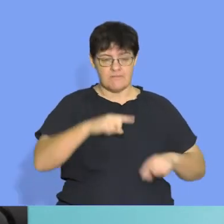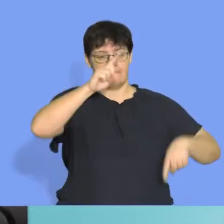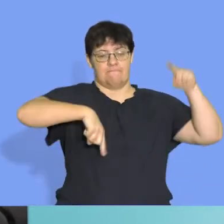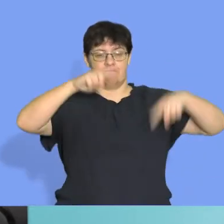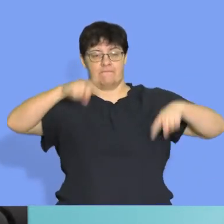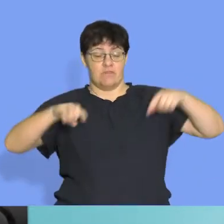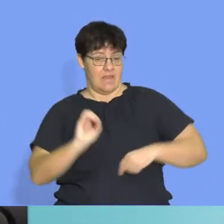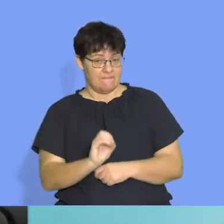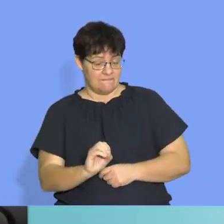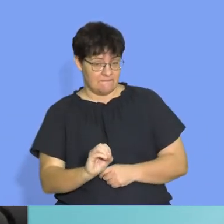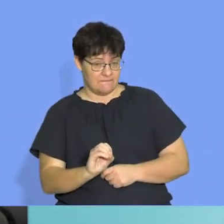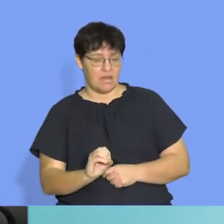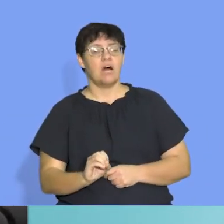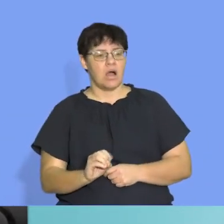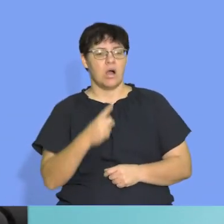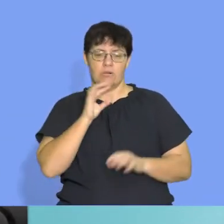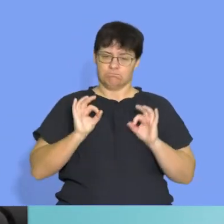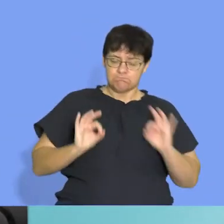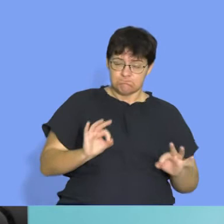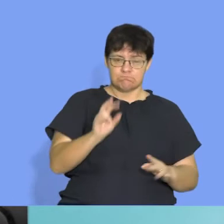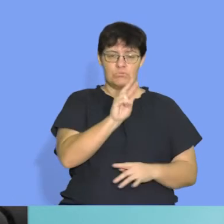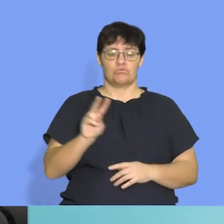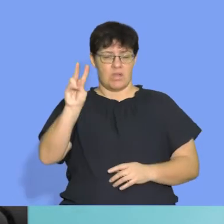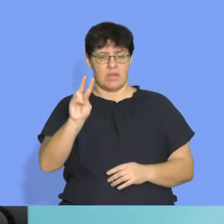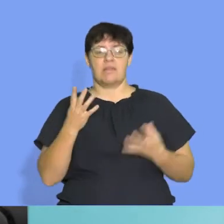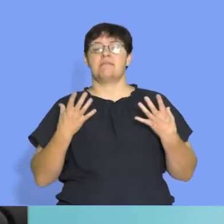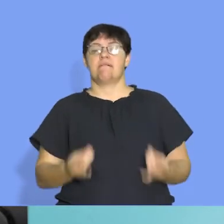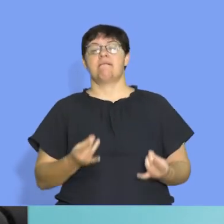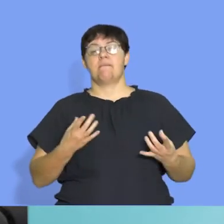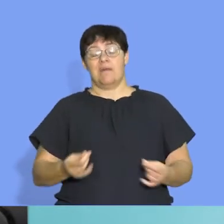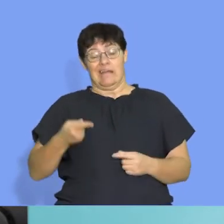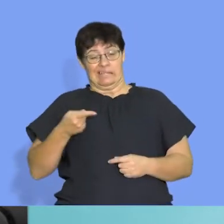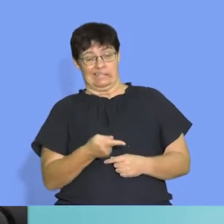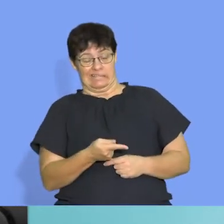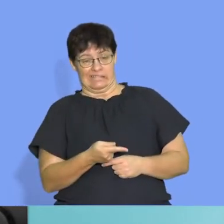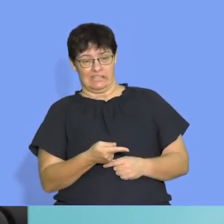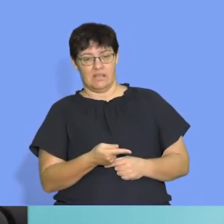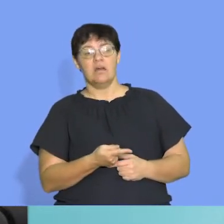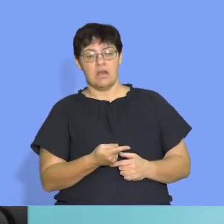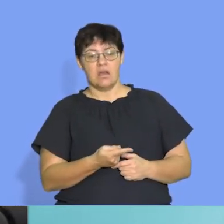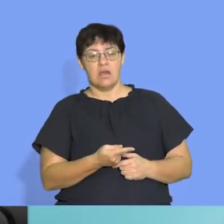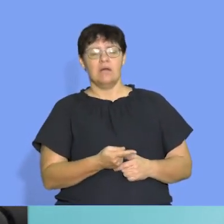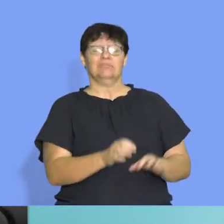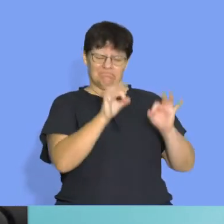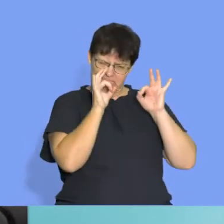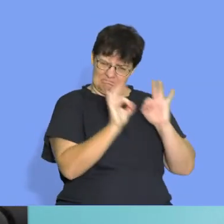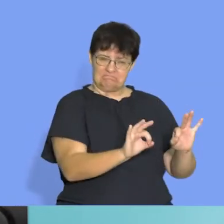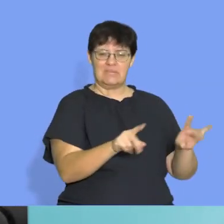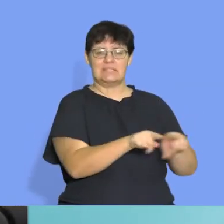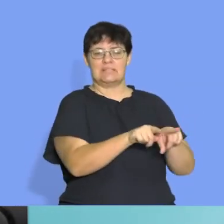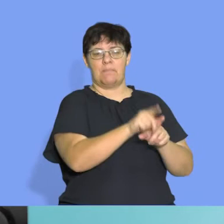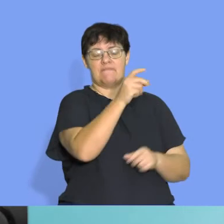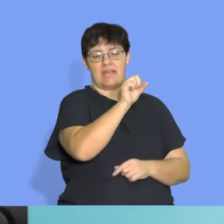will then say a perfect square is a number that you will have two identical factors that you